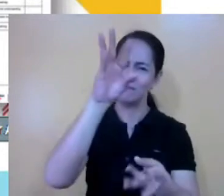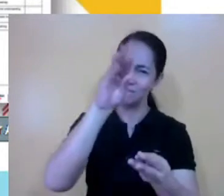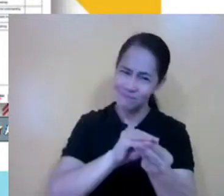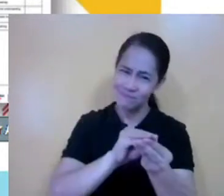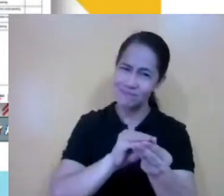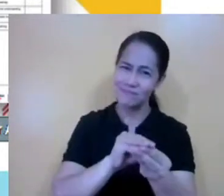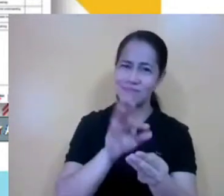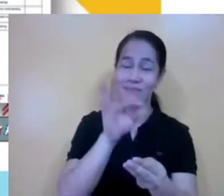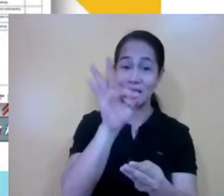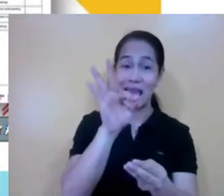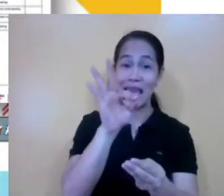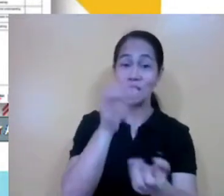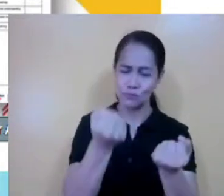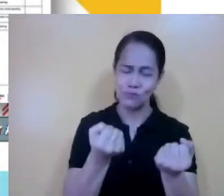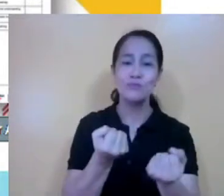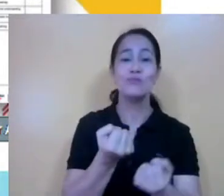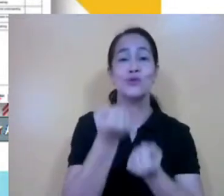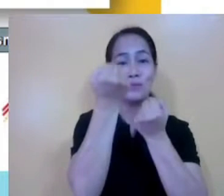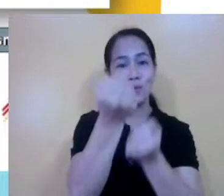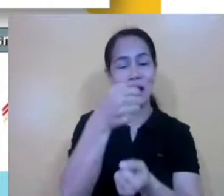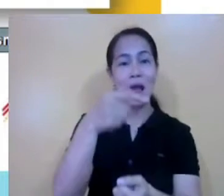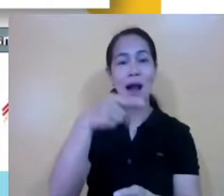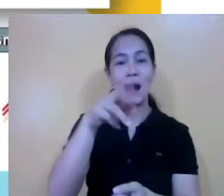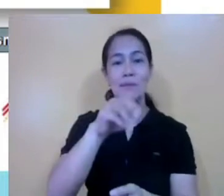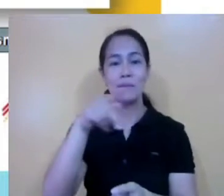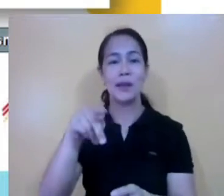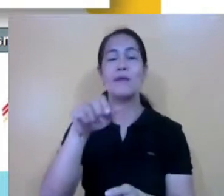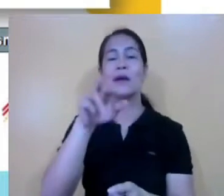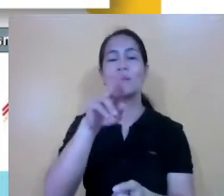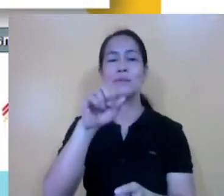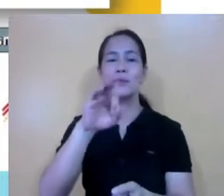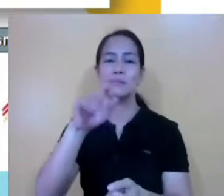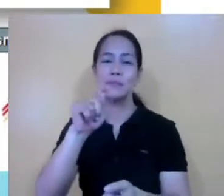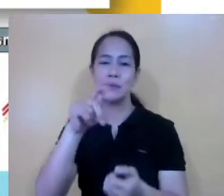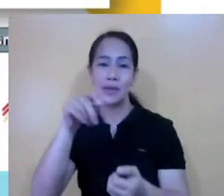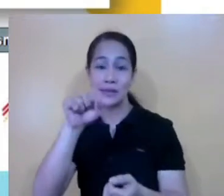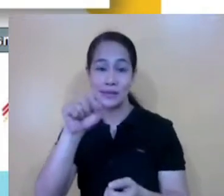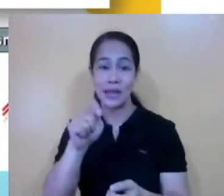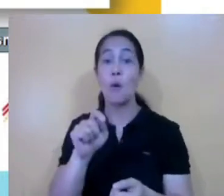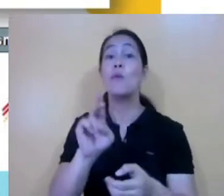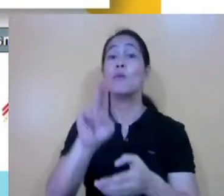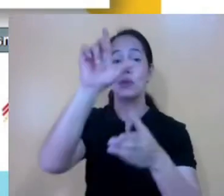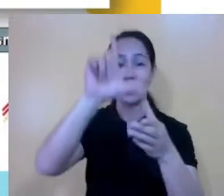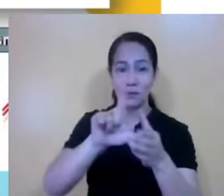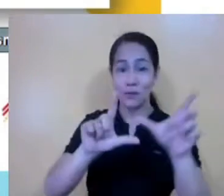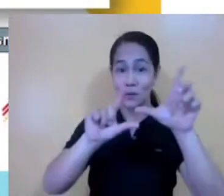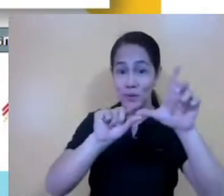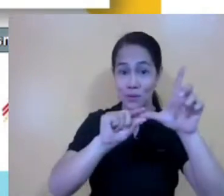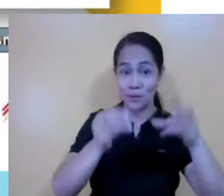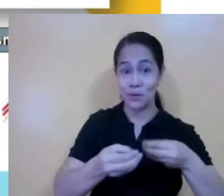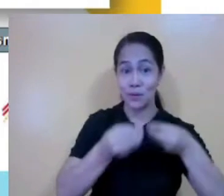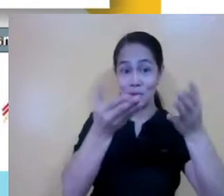supplementary RPMS-PPST tools, which you can download in the link provided on your screen. So